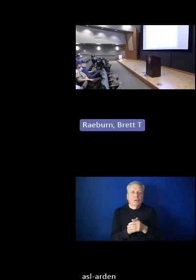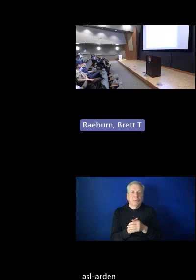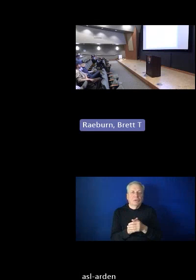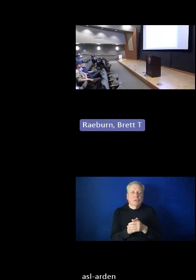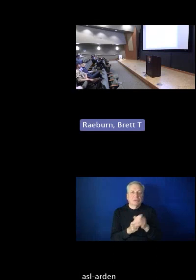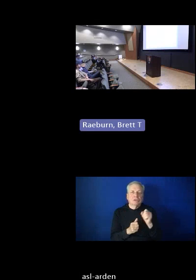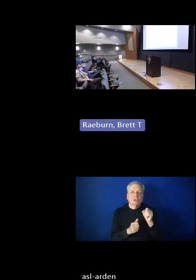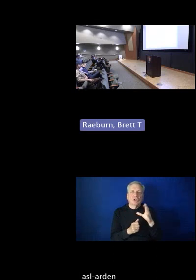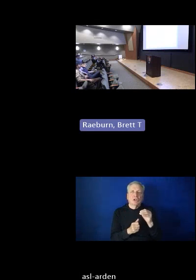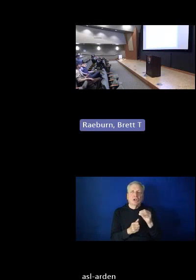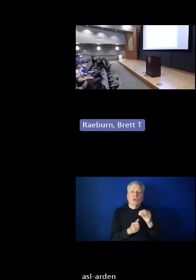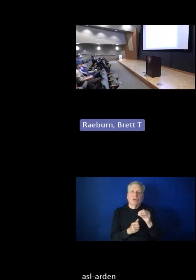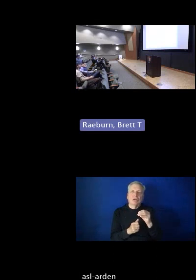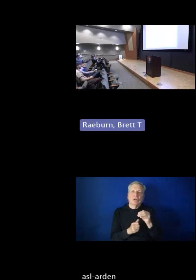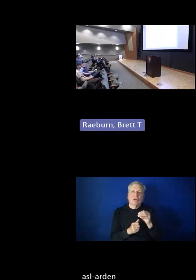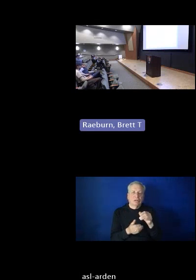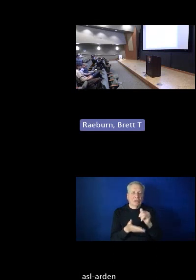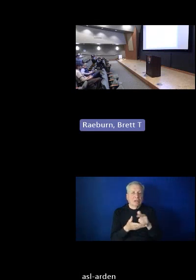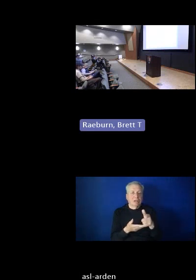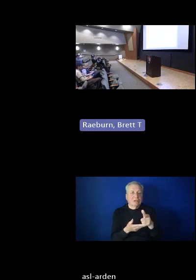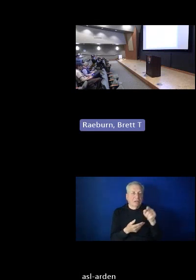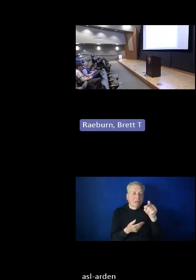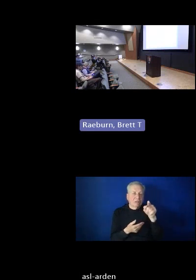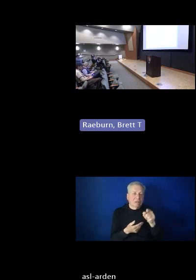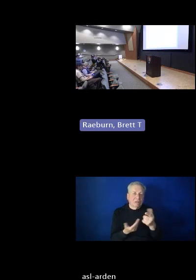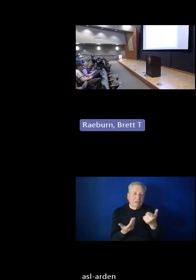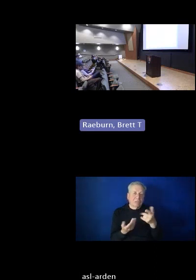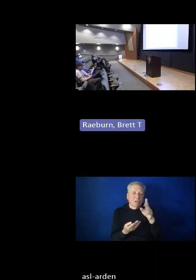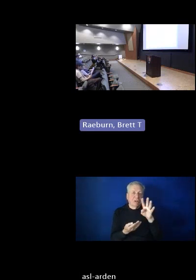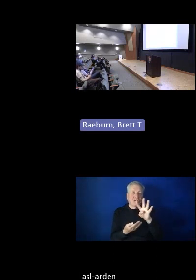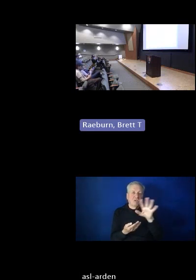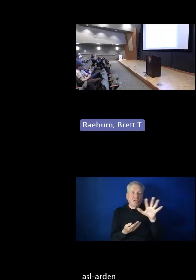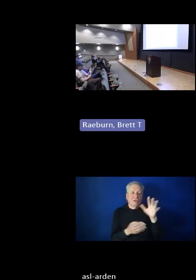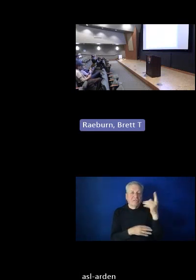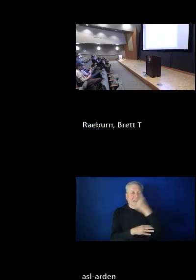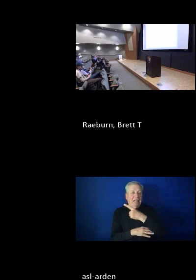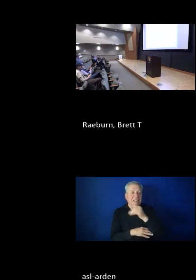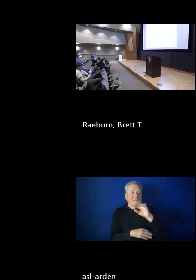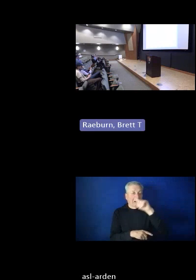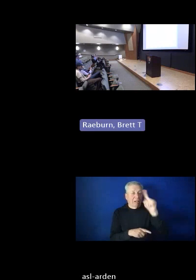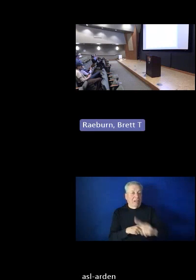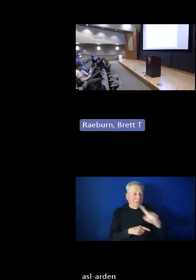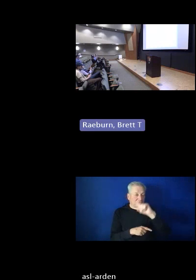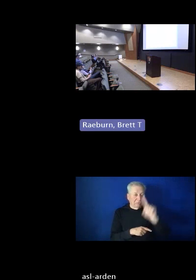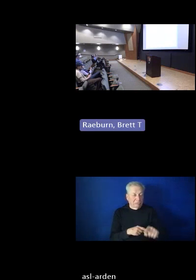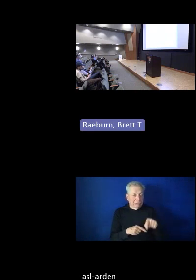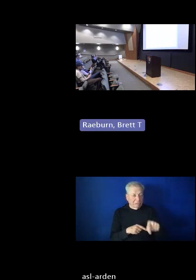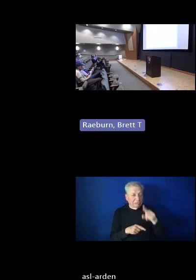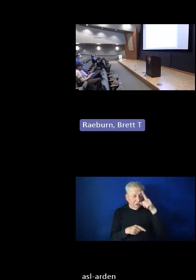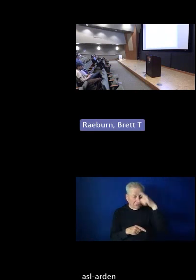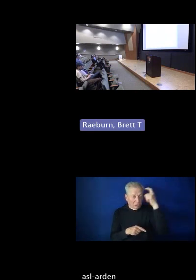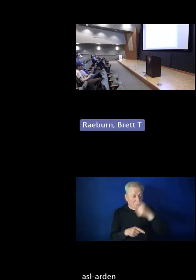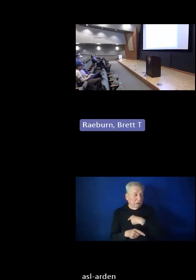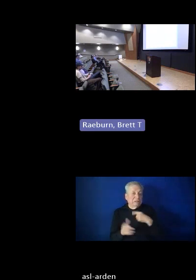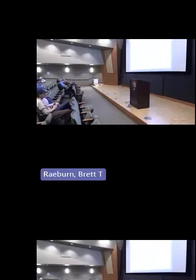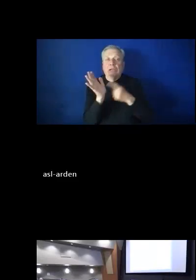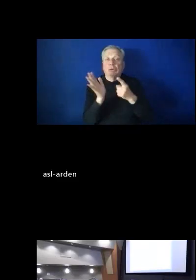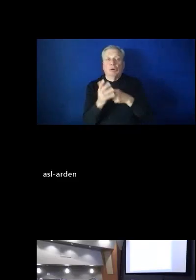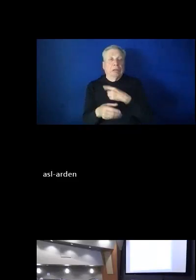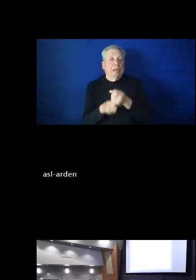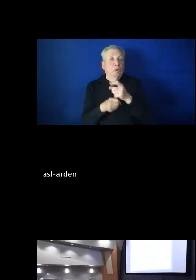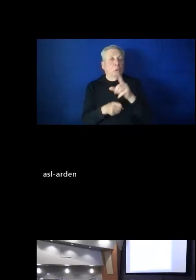So 4 out of 5 caused by lightning. We get about 40, 45 days of lightning a summer. Sometimes we get hundreds of lightning strikes.